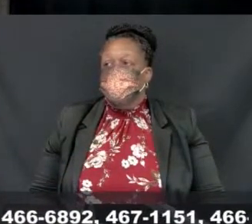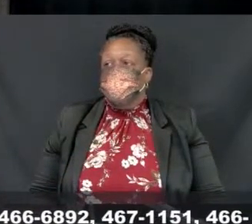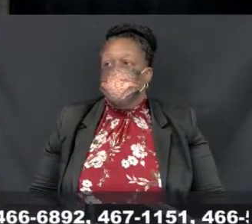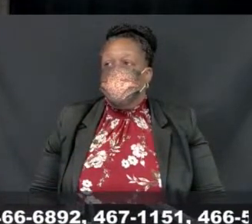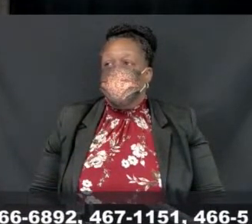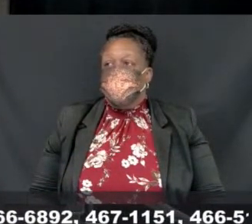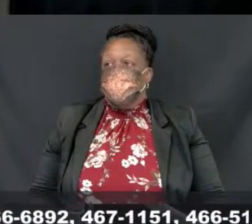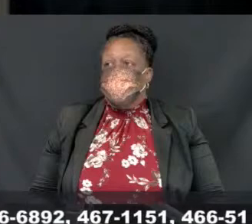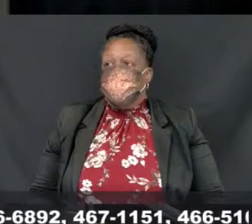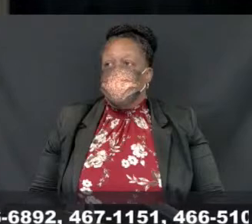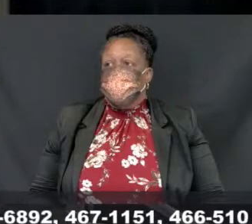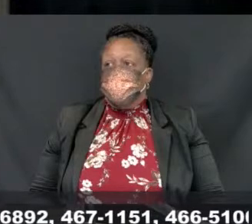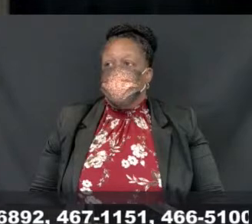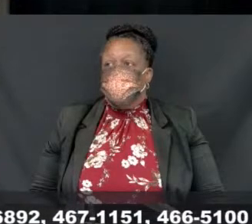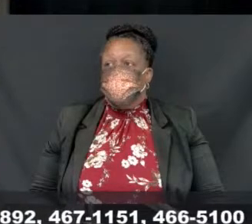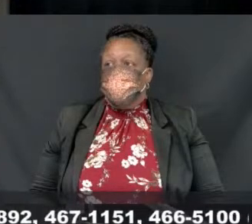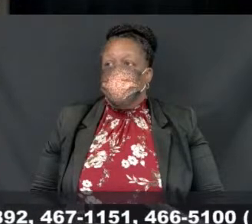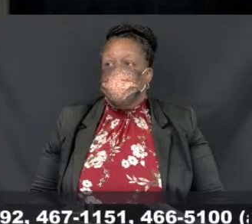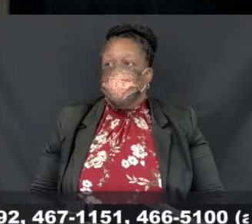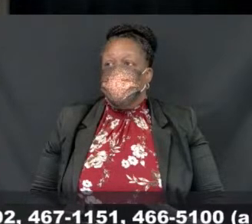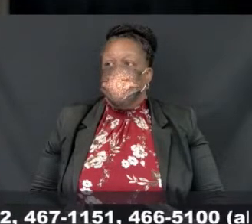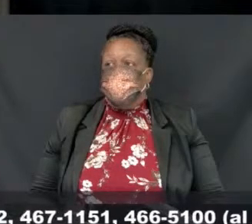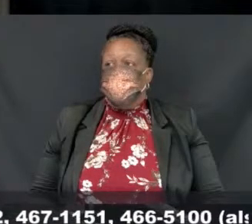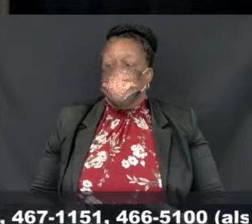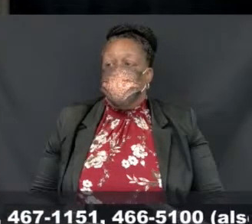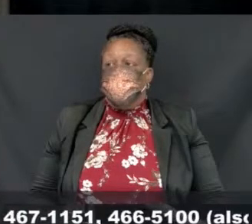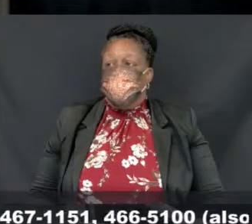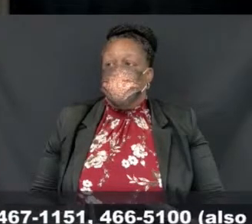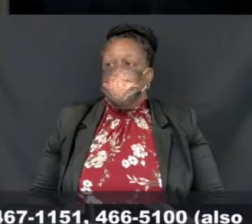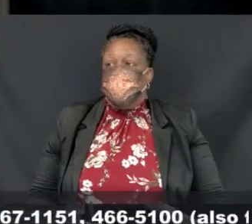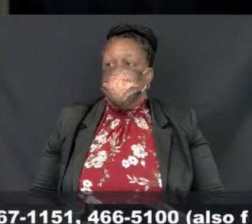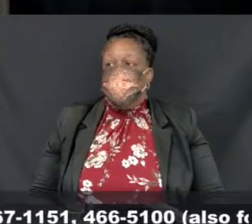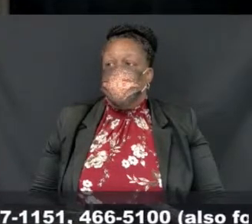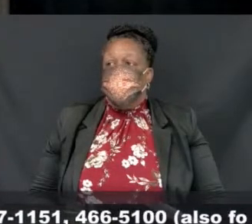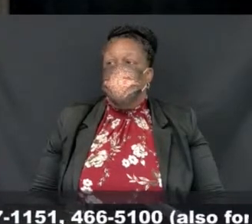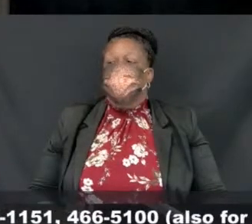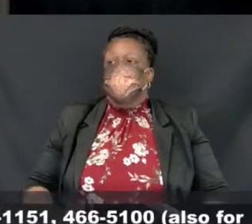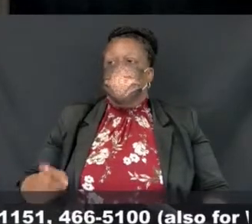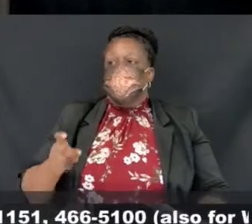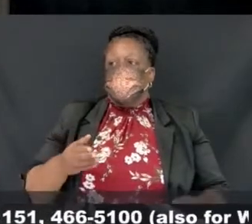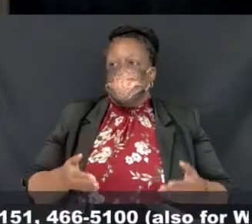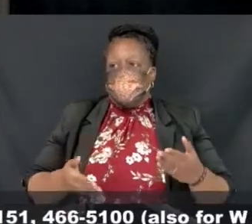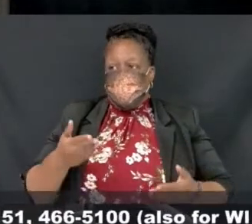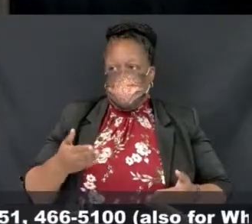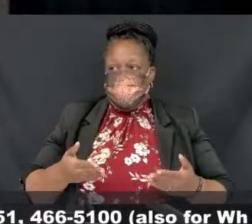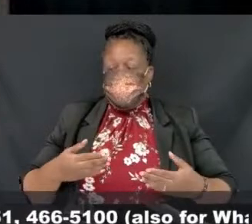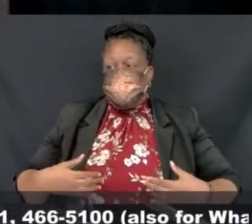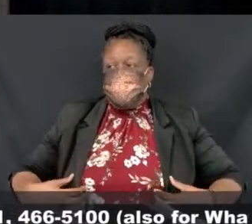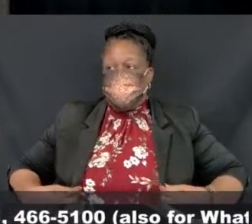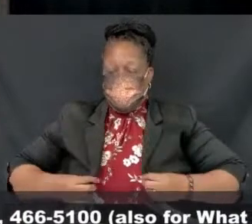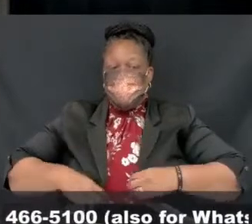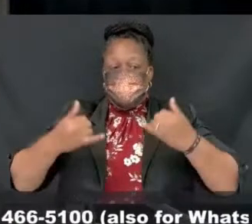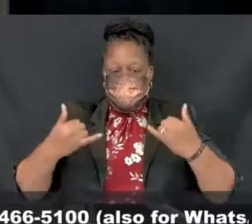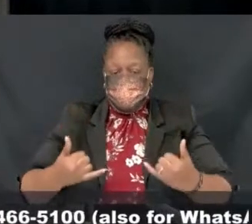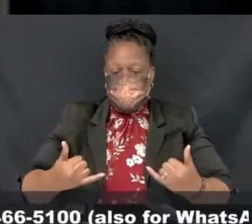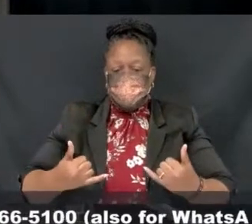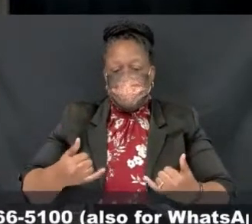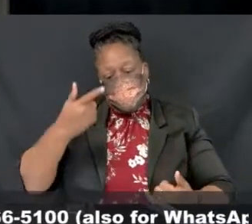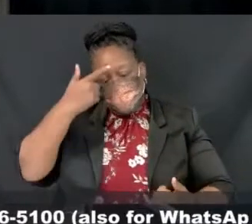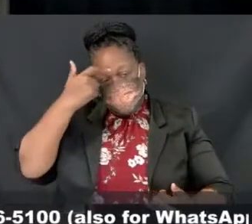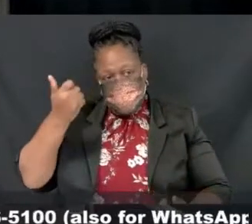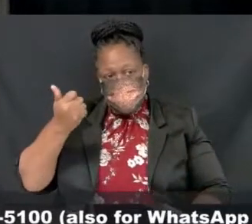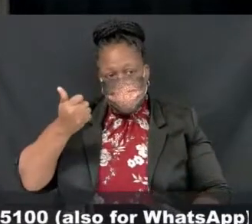As I also mentioned that in terms of considering the COVID-19 situation, it is low, but not